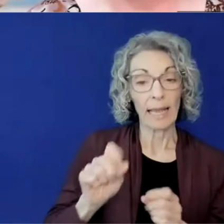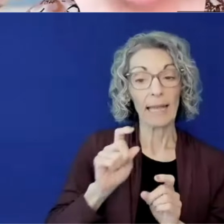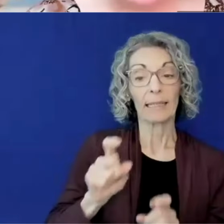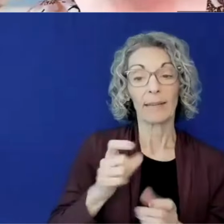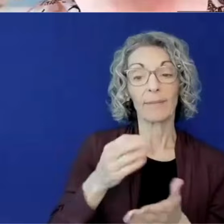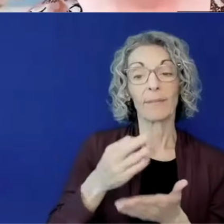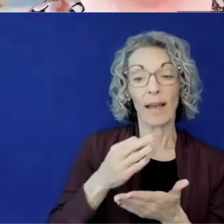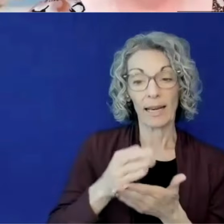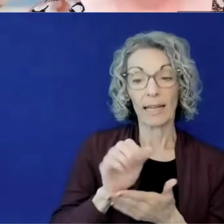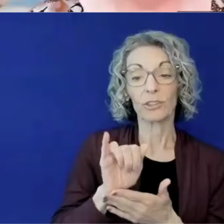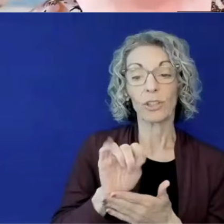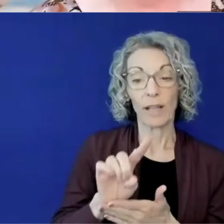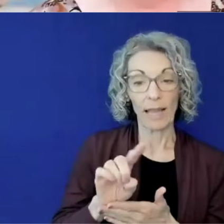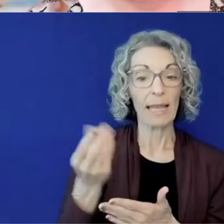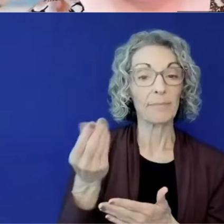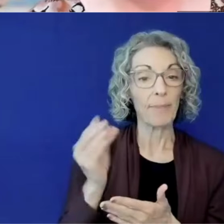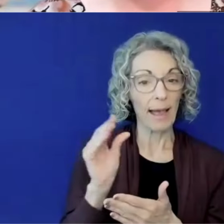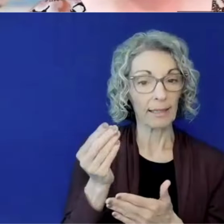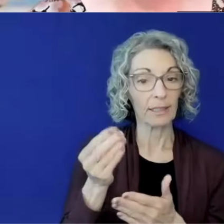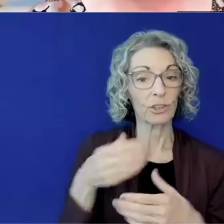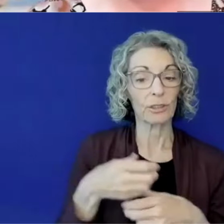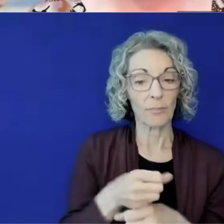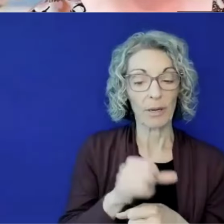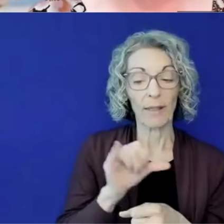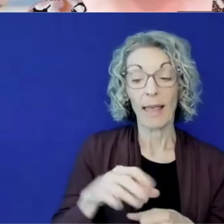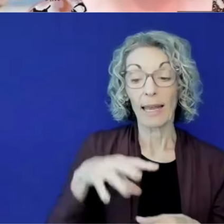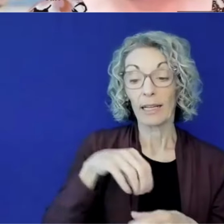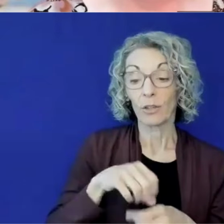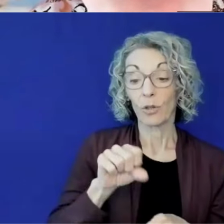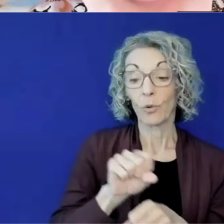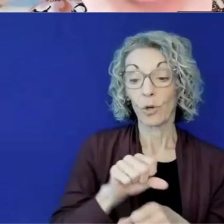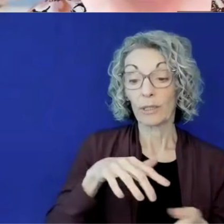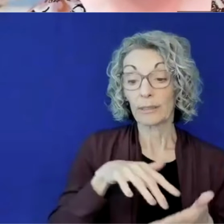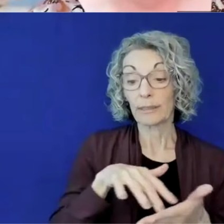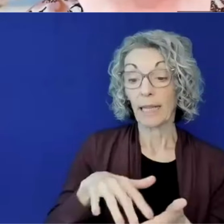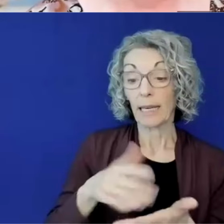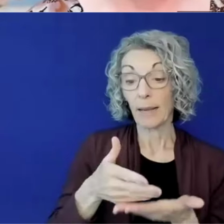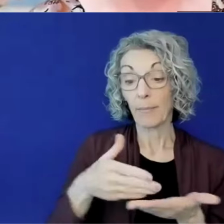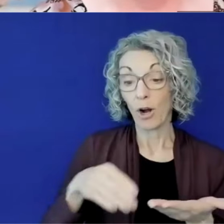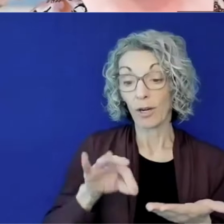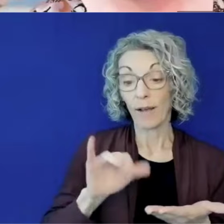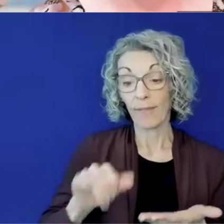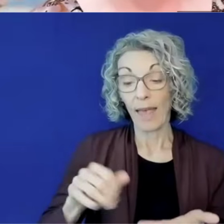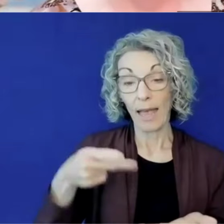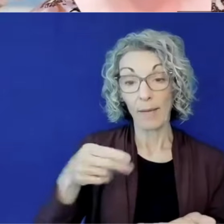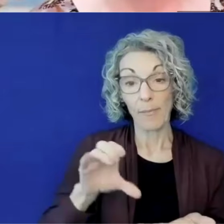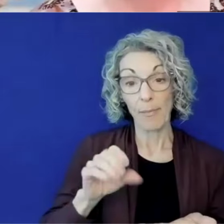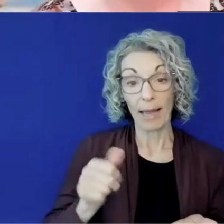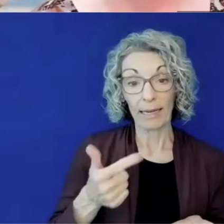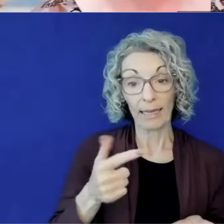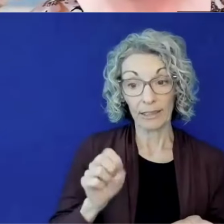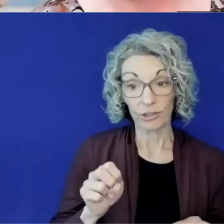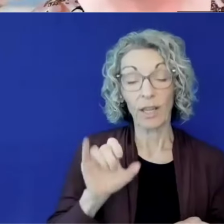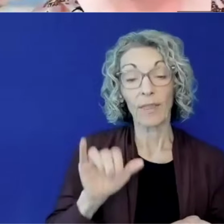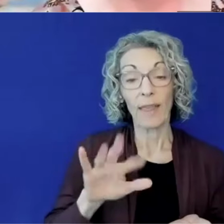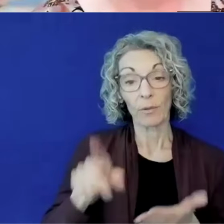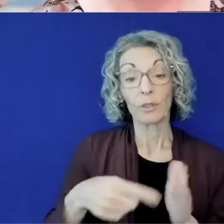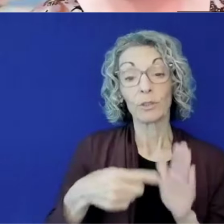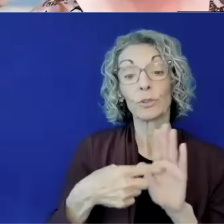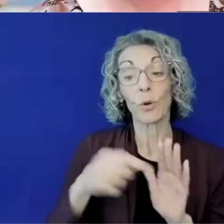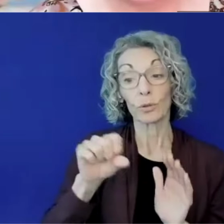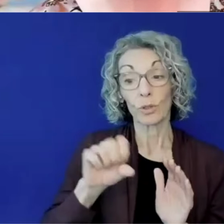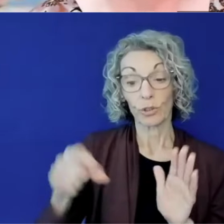package summary that will include the work study portion of that package, and that will show Social Security that that is